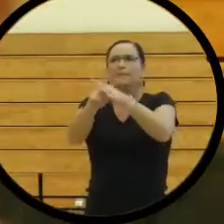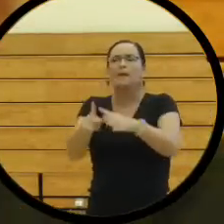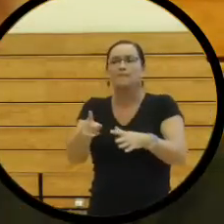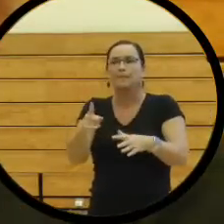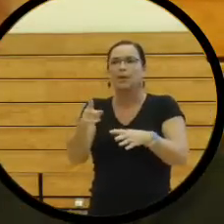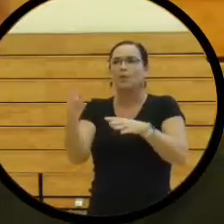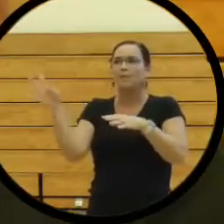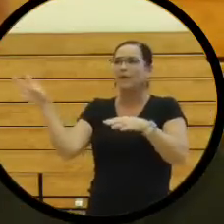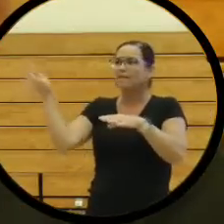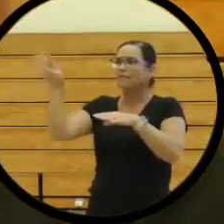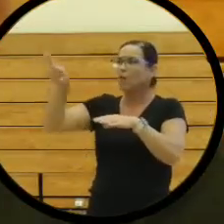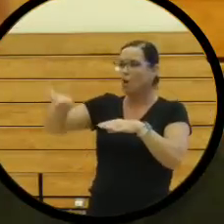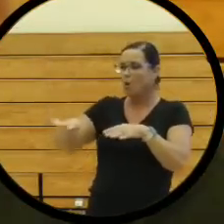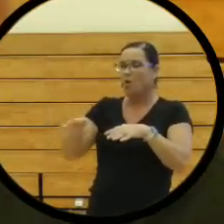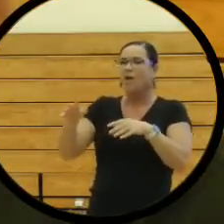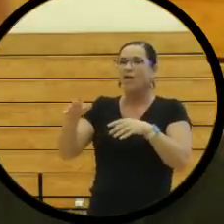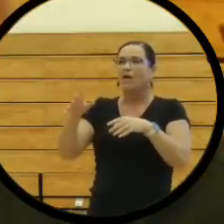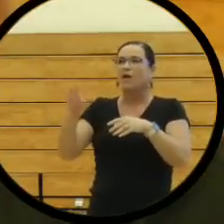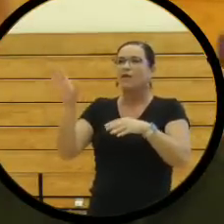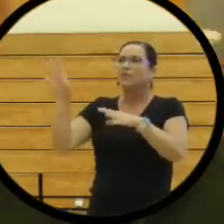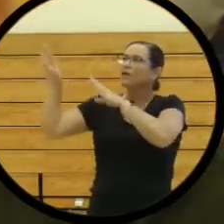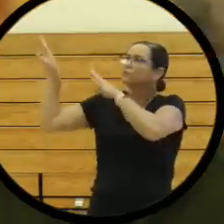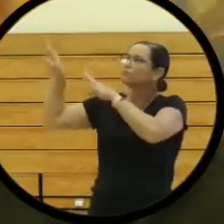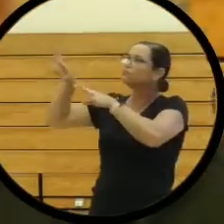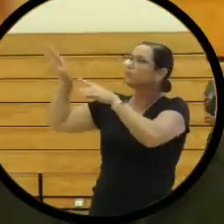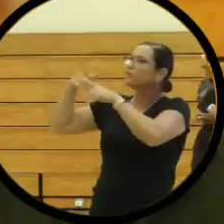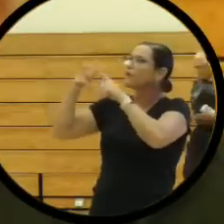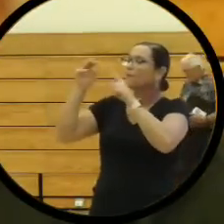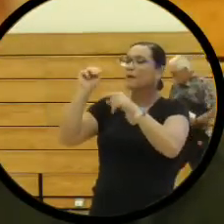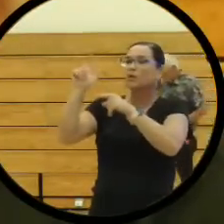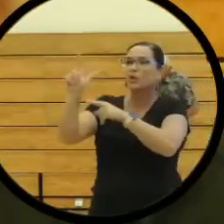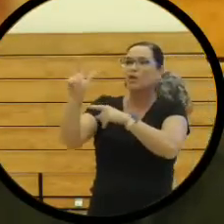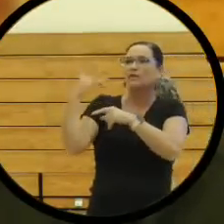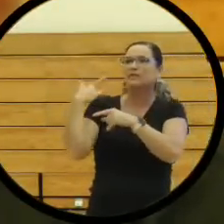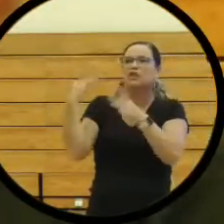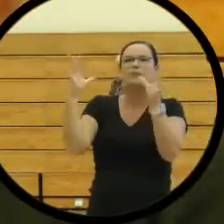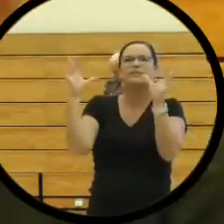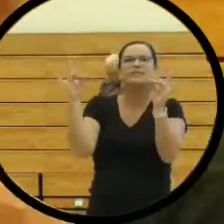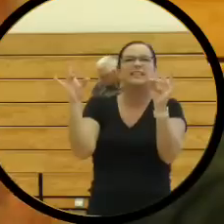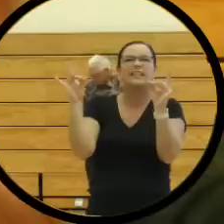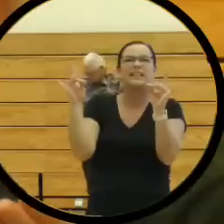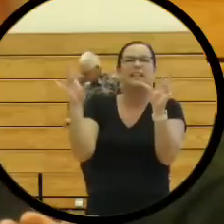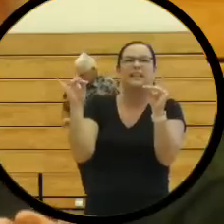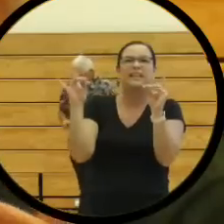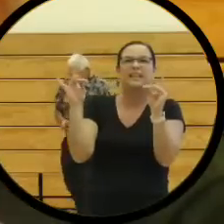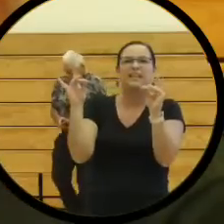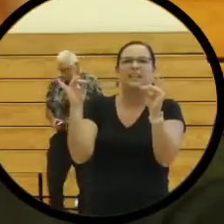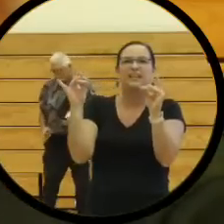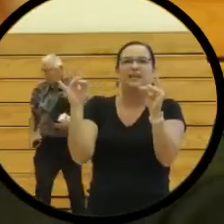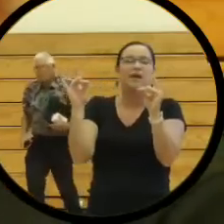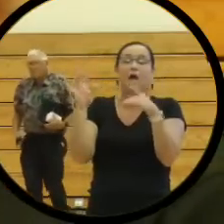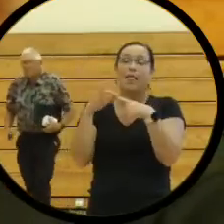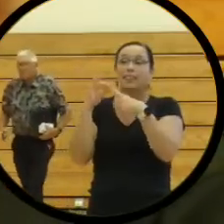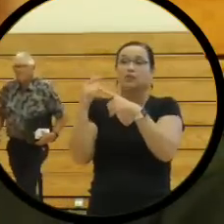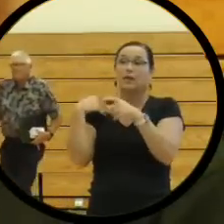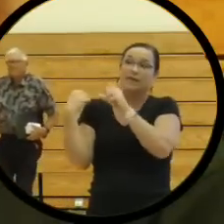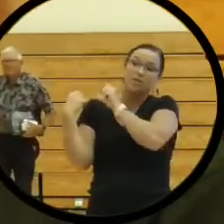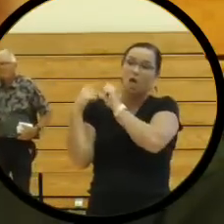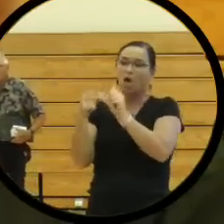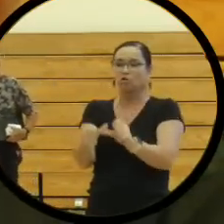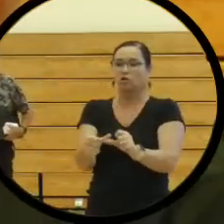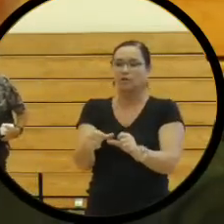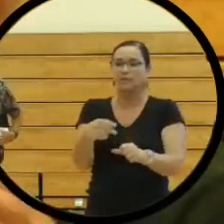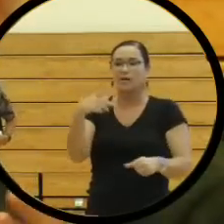flow that comes, and the kind of lava flows that come down Mauna Loa tend to be pretty sticky, unless we have a long-term eruption. The